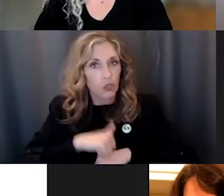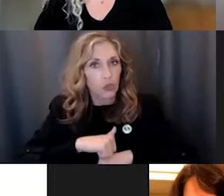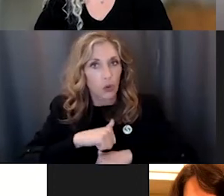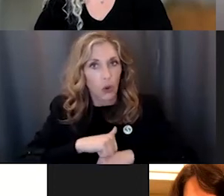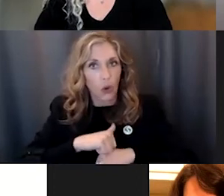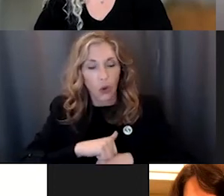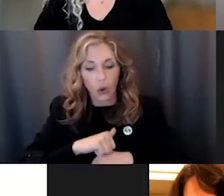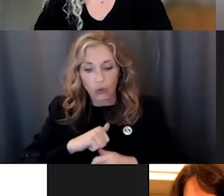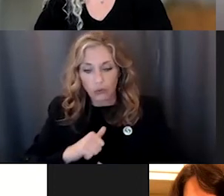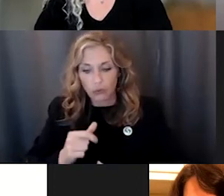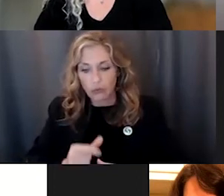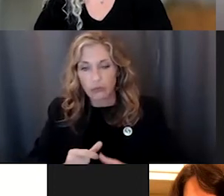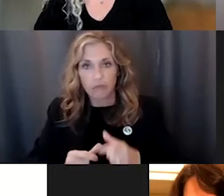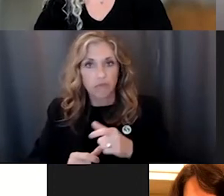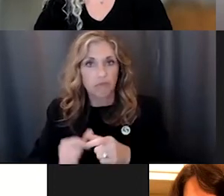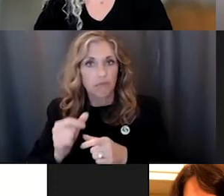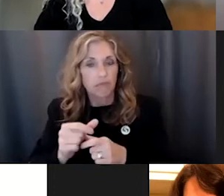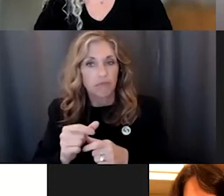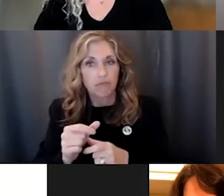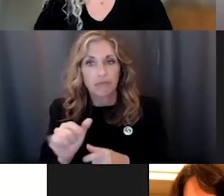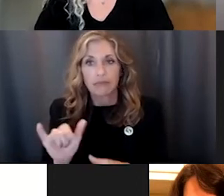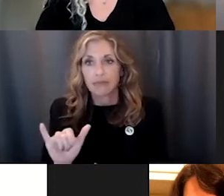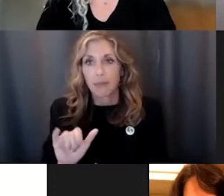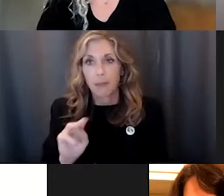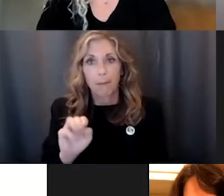with Marni. Yeah, so